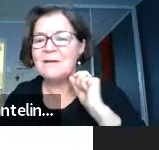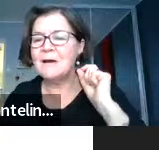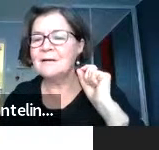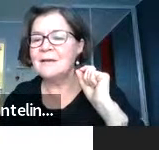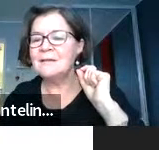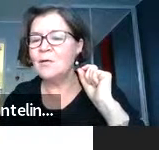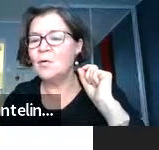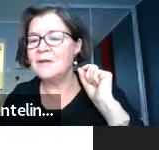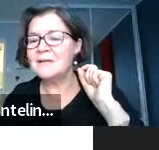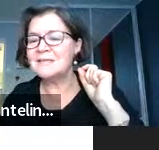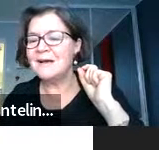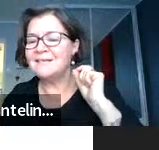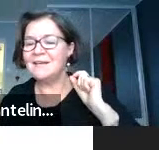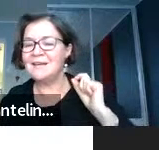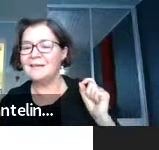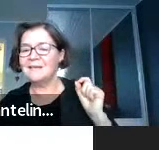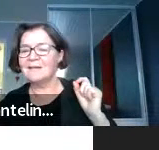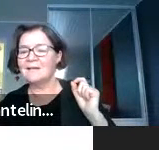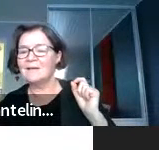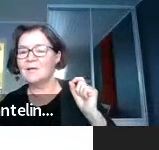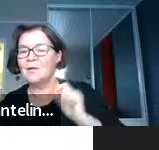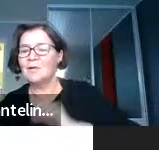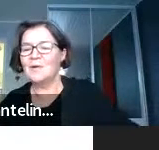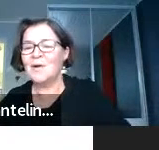Somebody very young in the audience, I think.